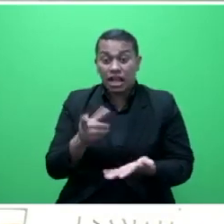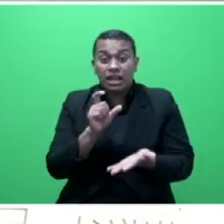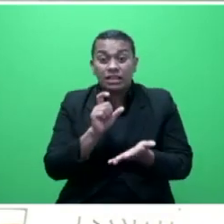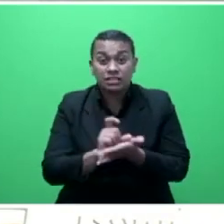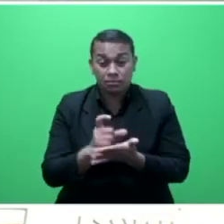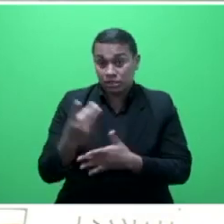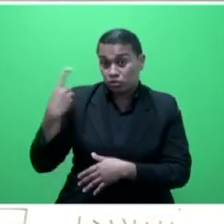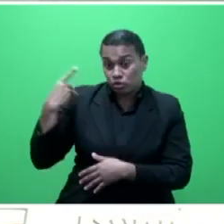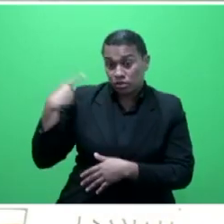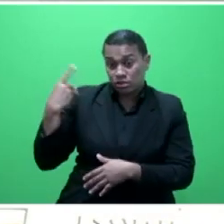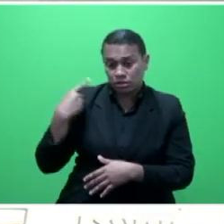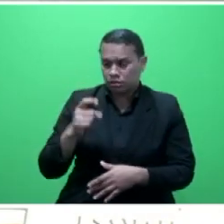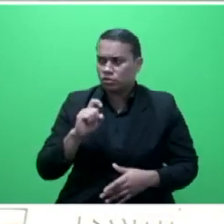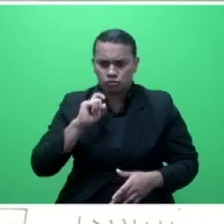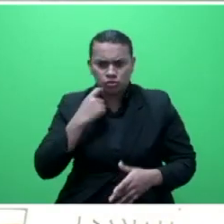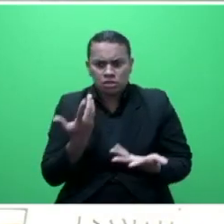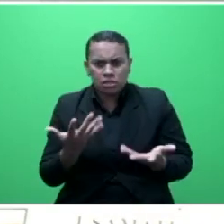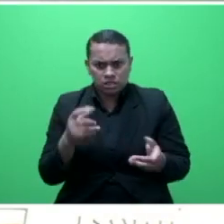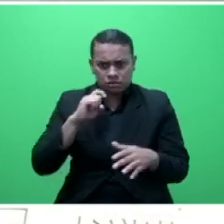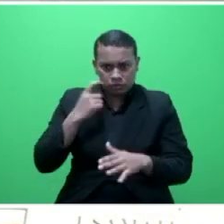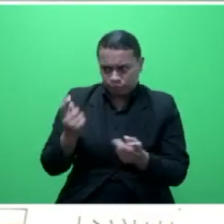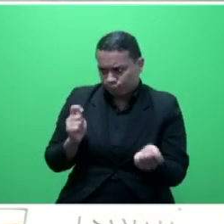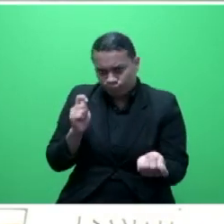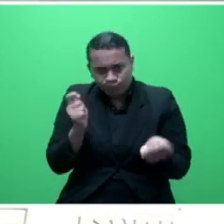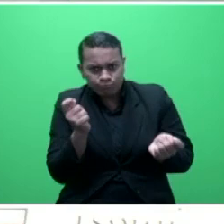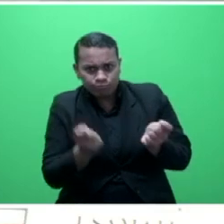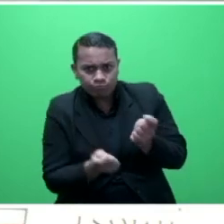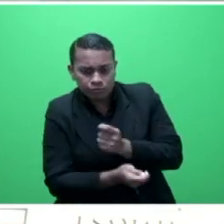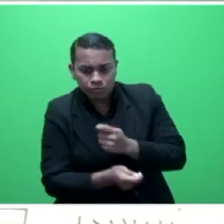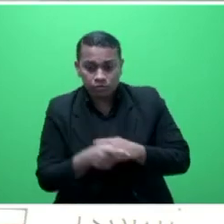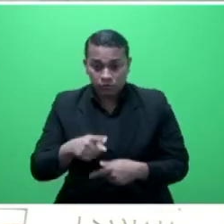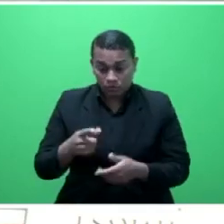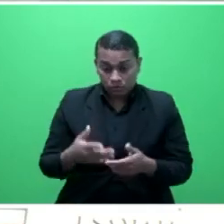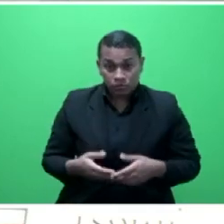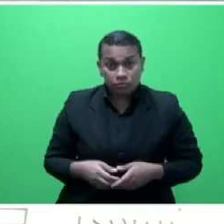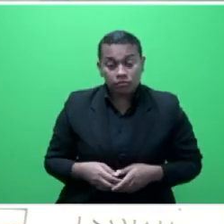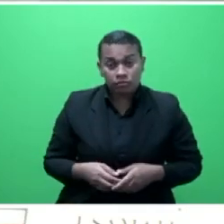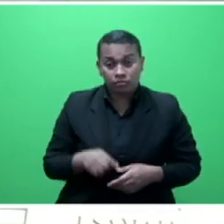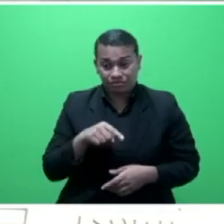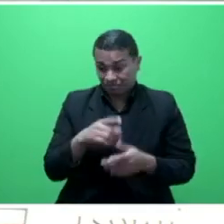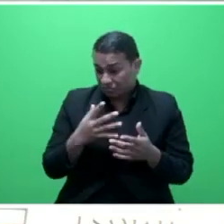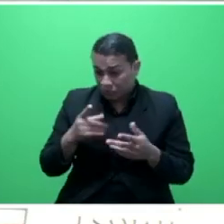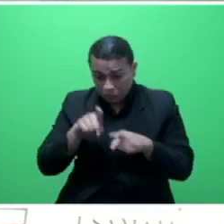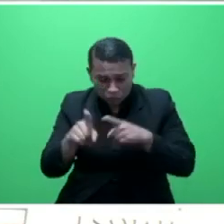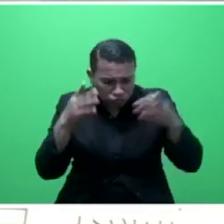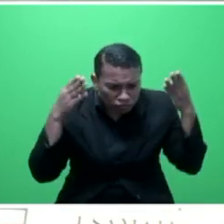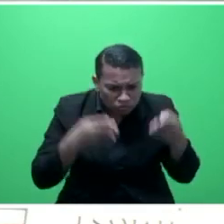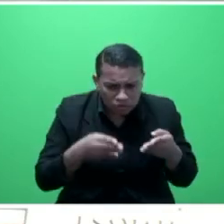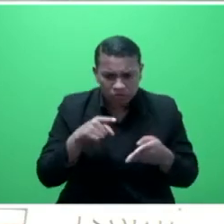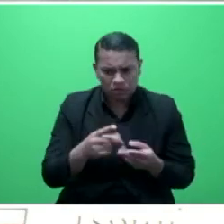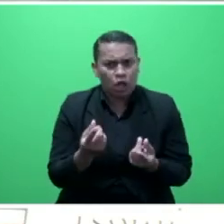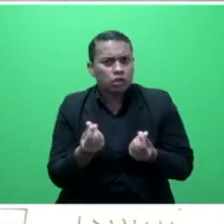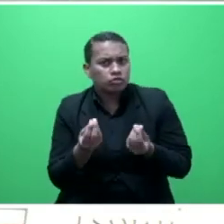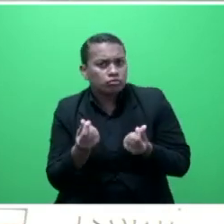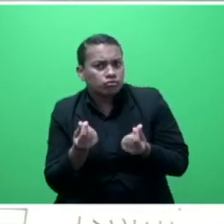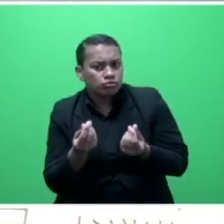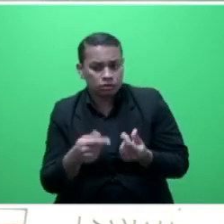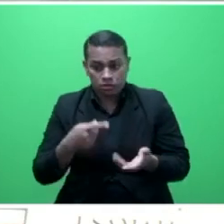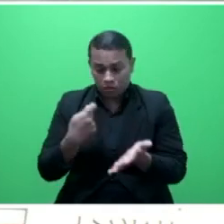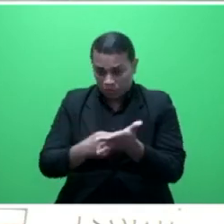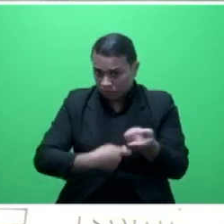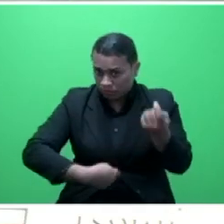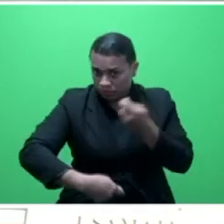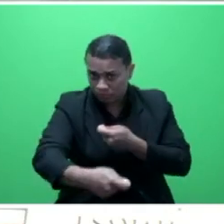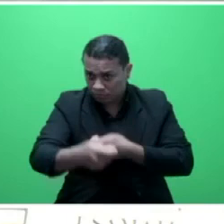building an entirely new tariff structure, one centered around simplicity and liberal trade, with a special focus on